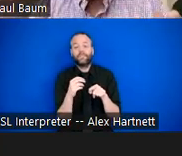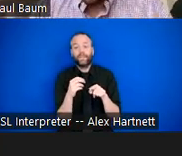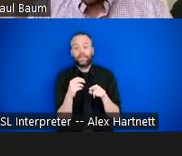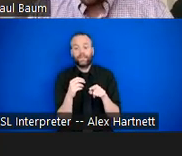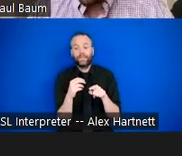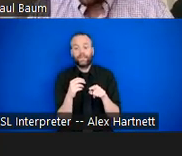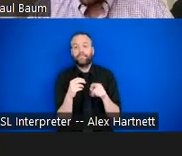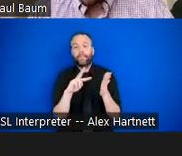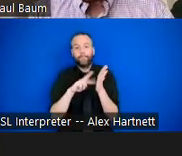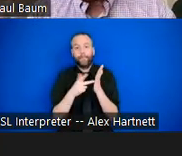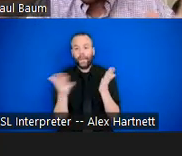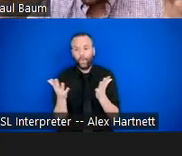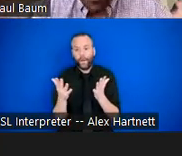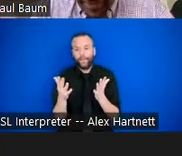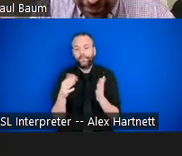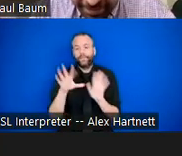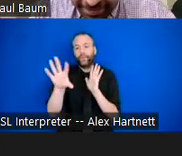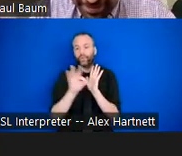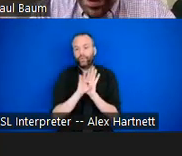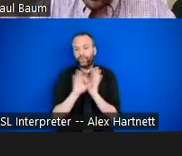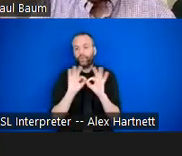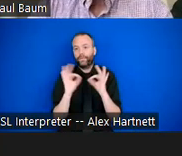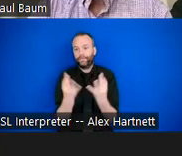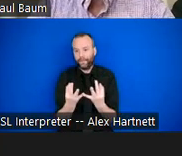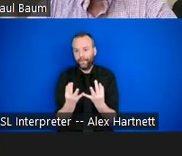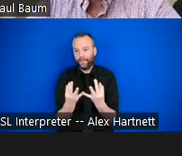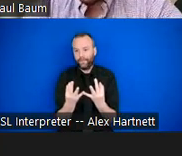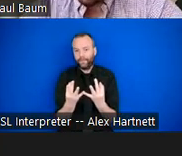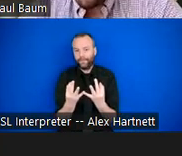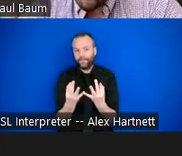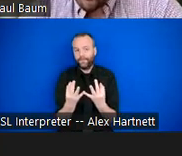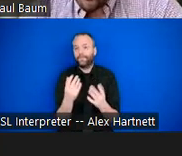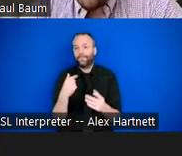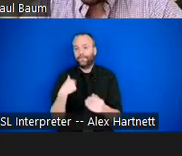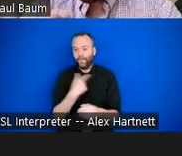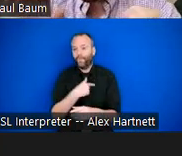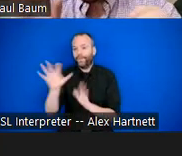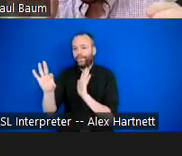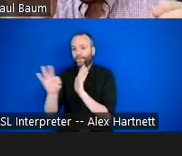chosen family. We choose our family. Rob talked about